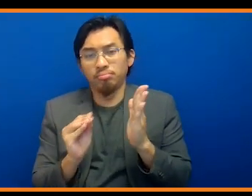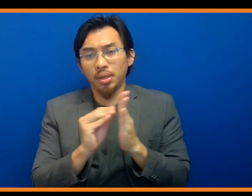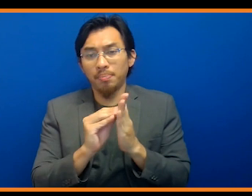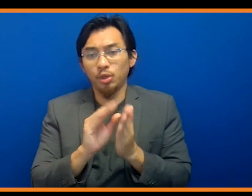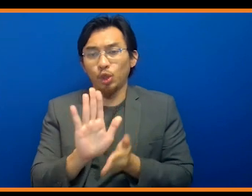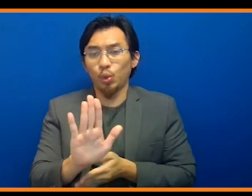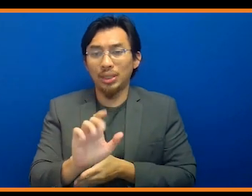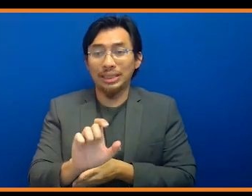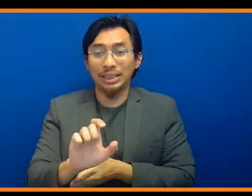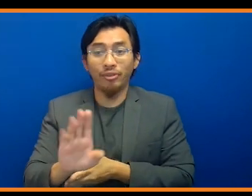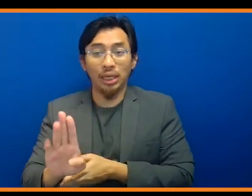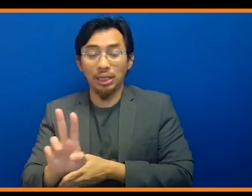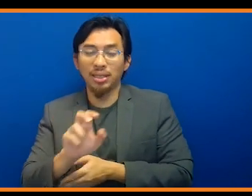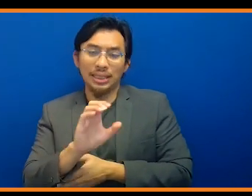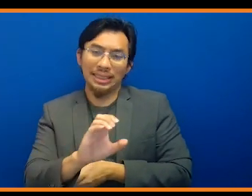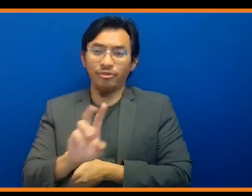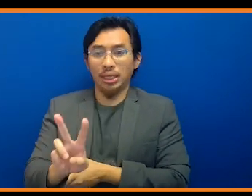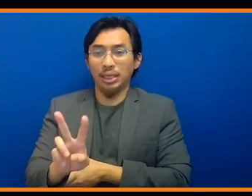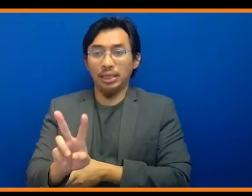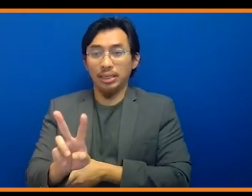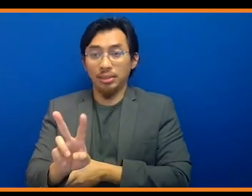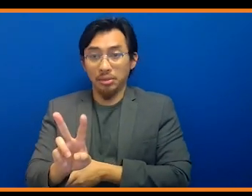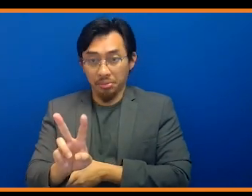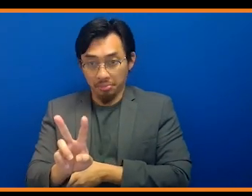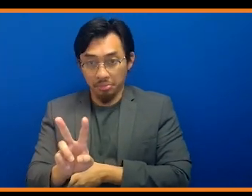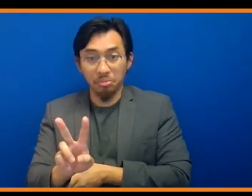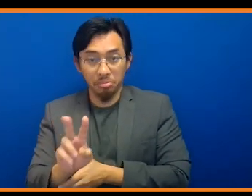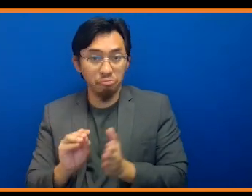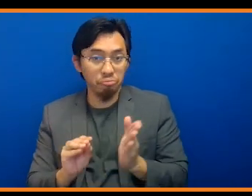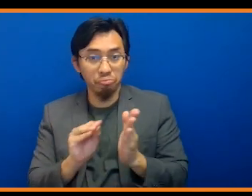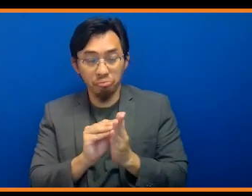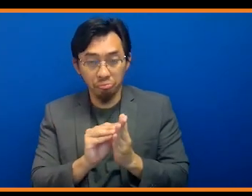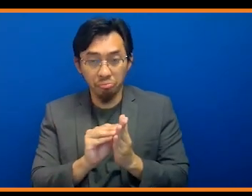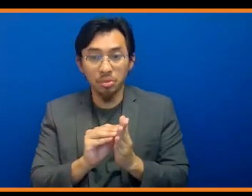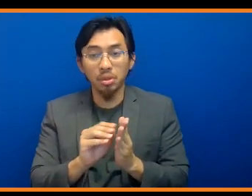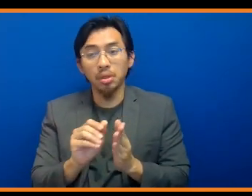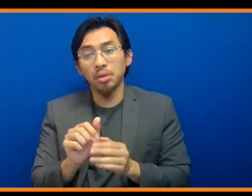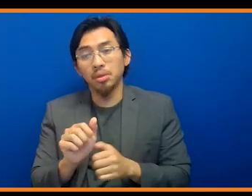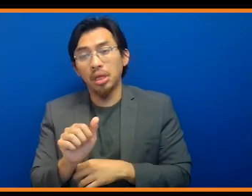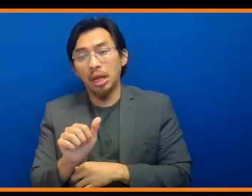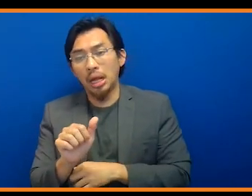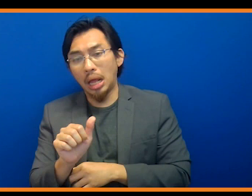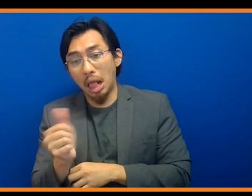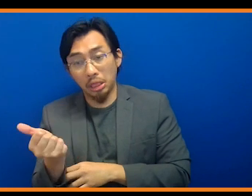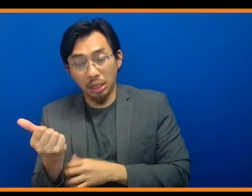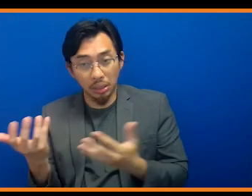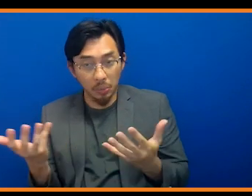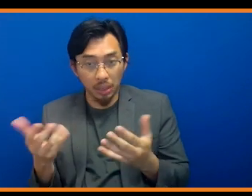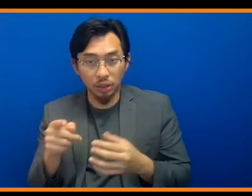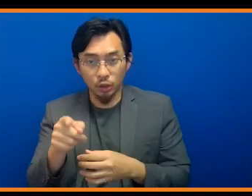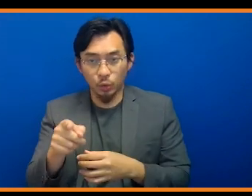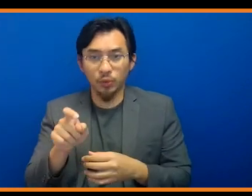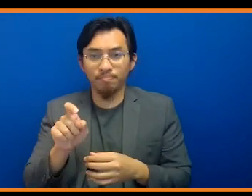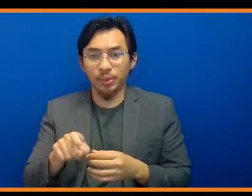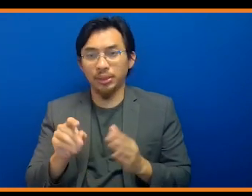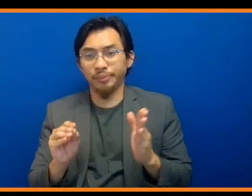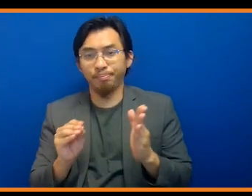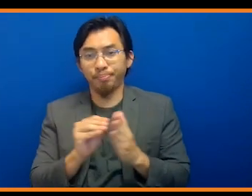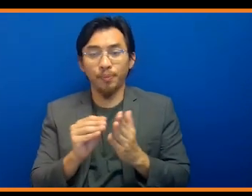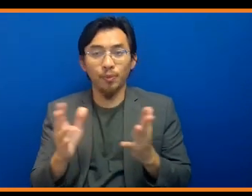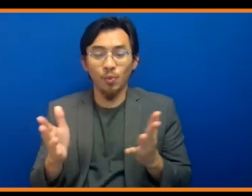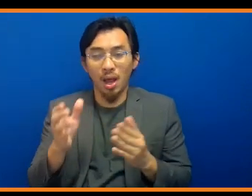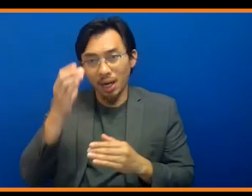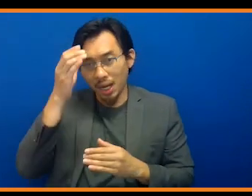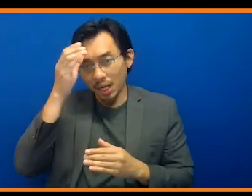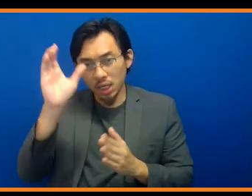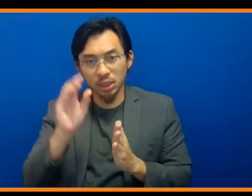your CV and we have looked through it. But now the other things that you have to submit is a concept note, which